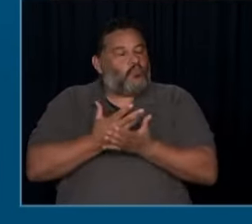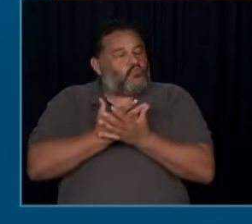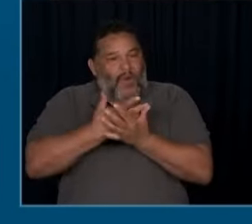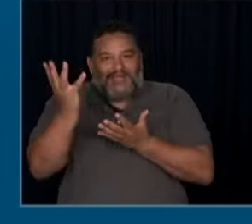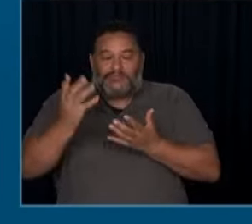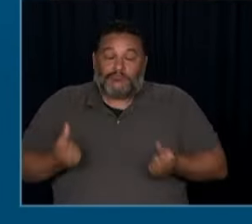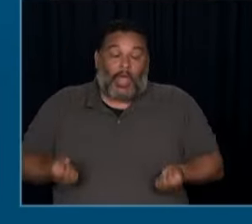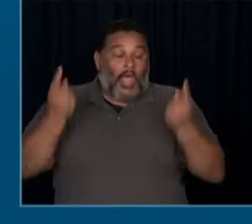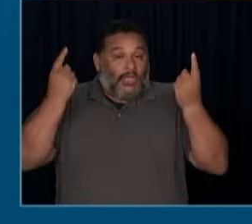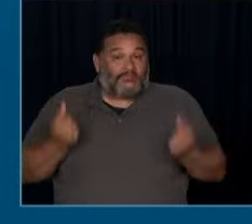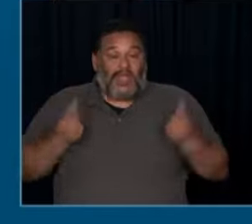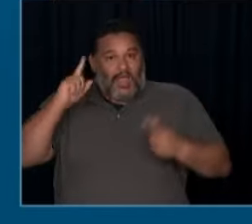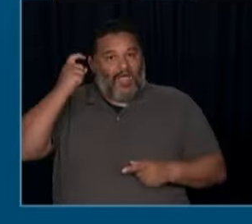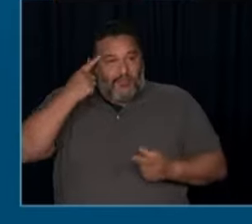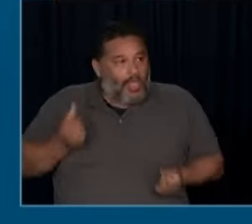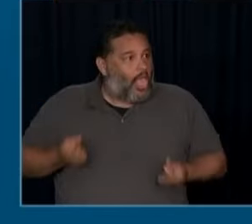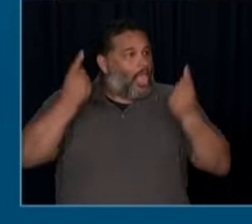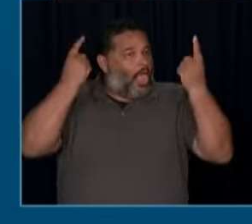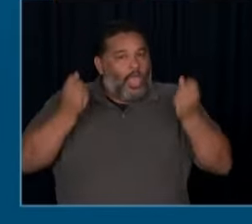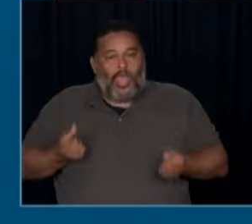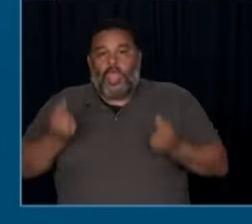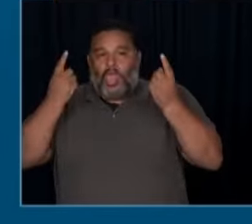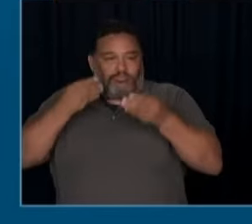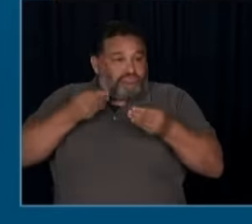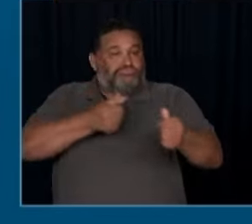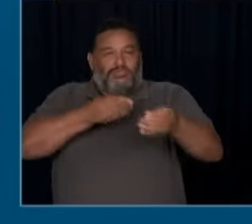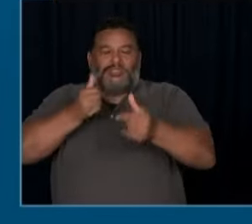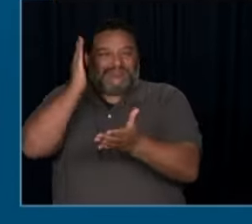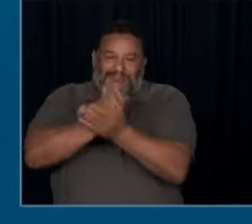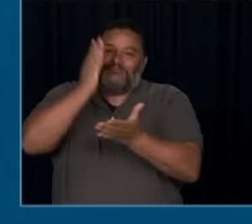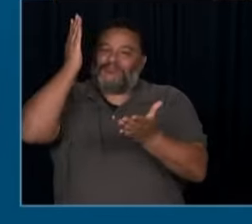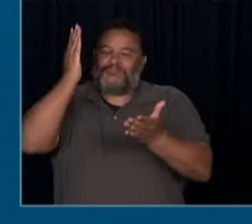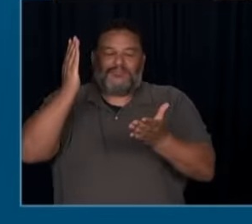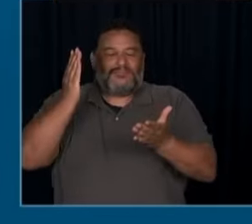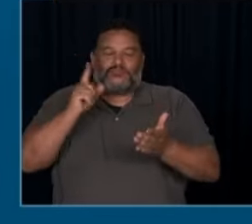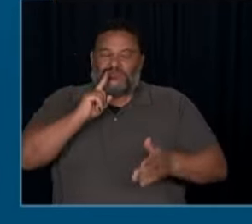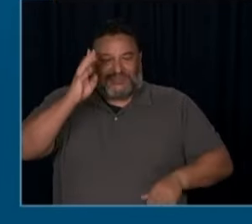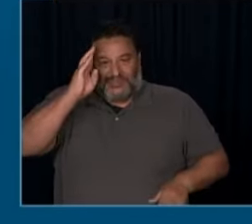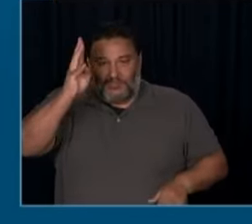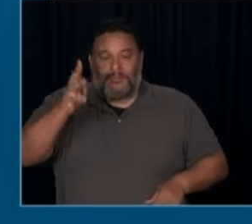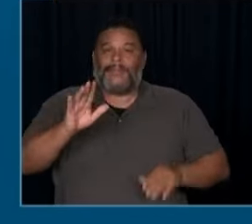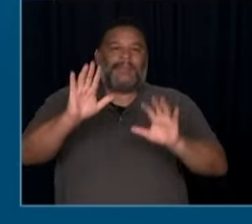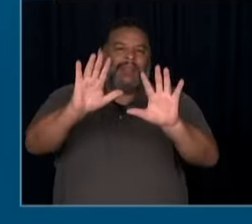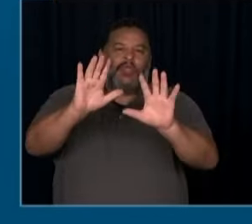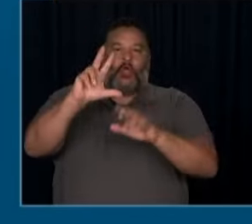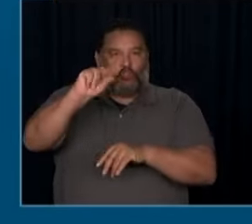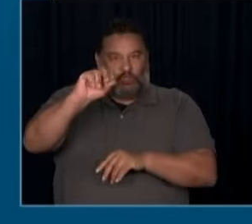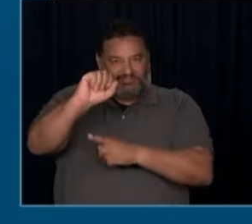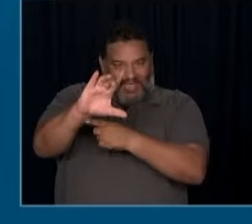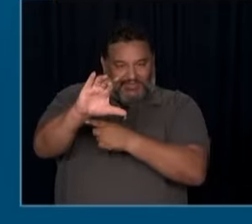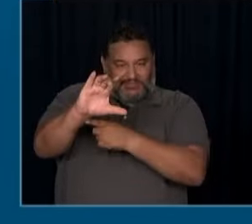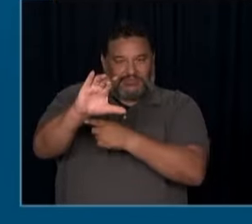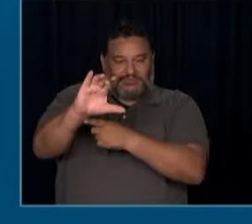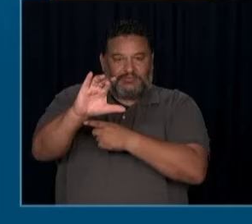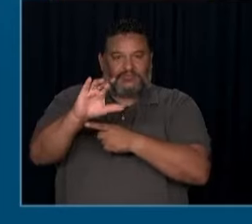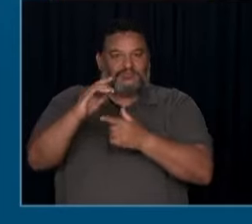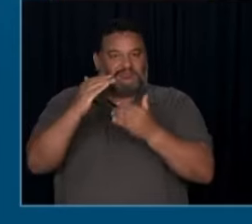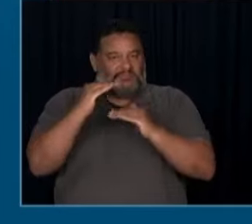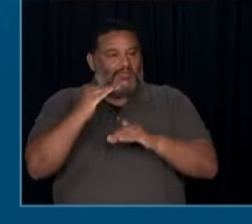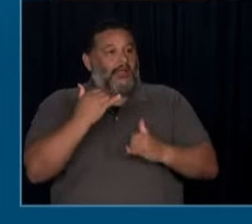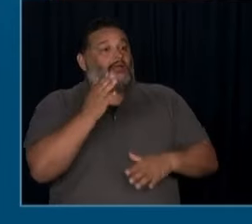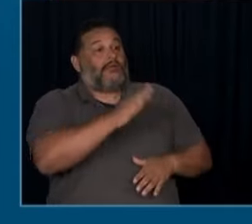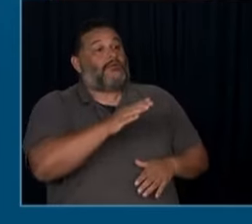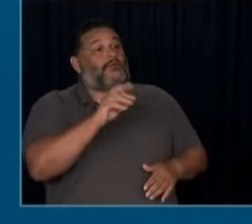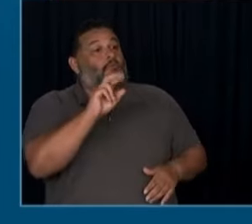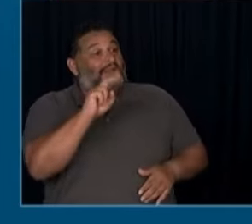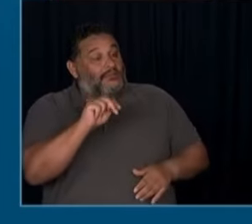It's outrageous what they want to spend money on. For example, I gave you 30 seconds. I apologize. 30 seconds on tax policy, Mr. Gallego. We need to keep the